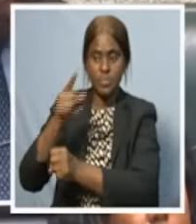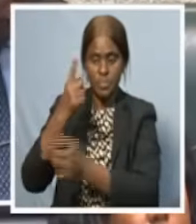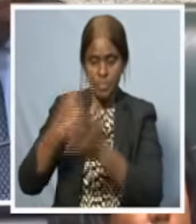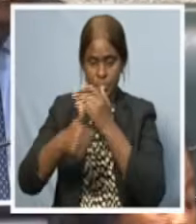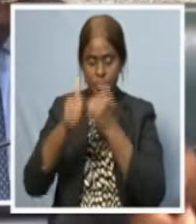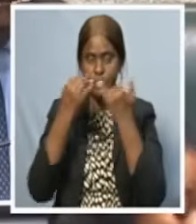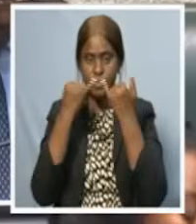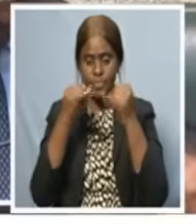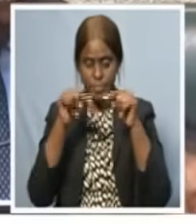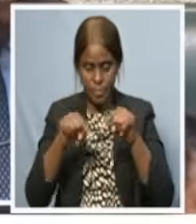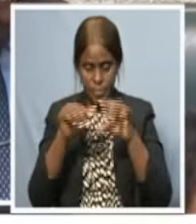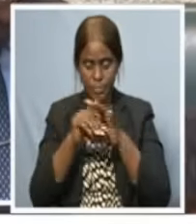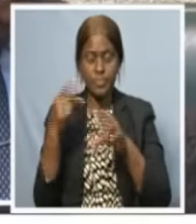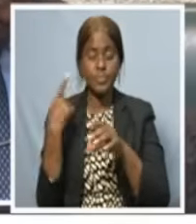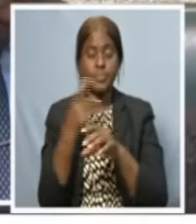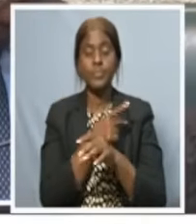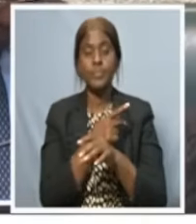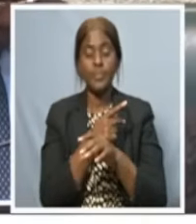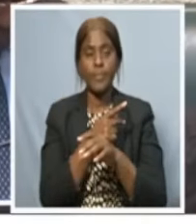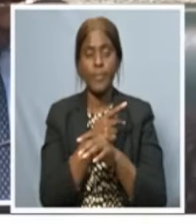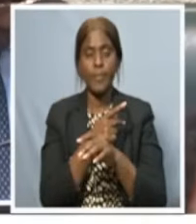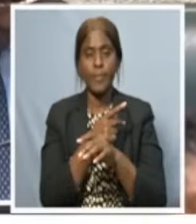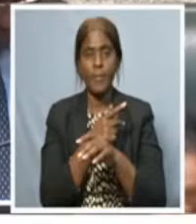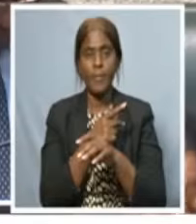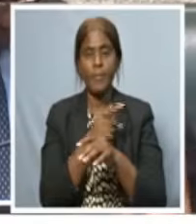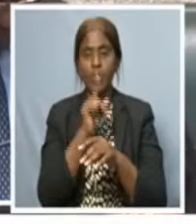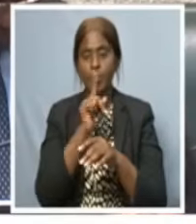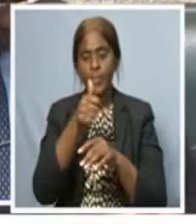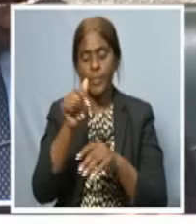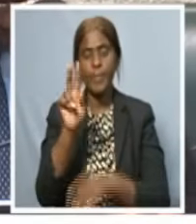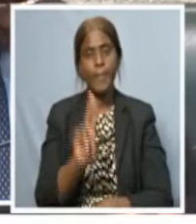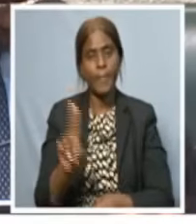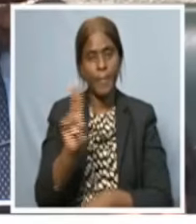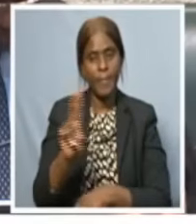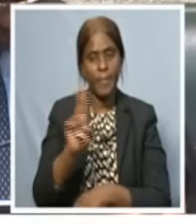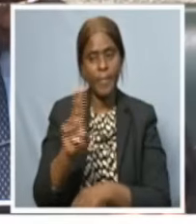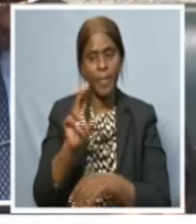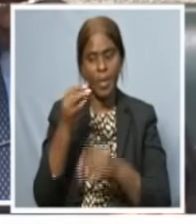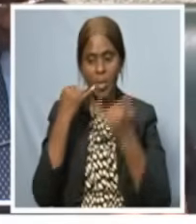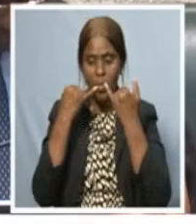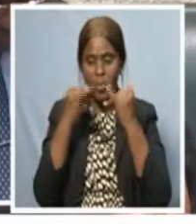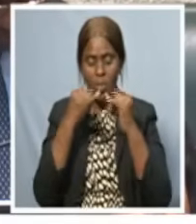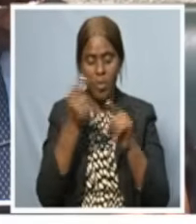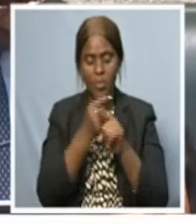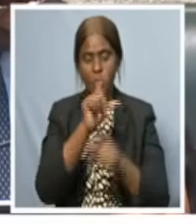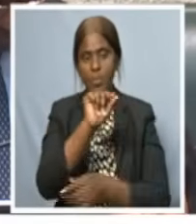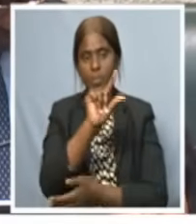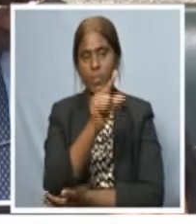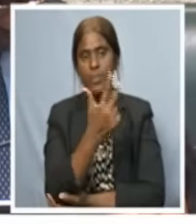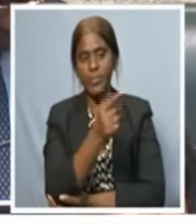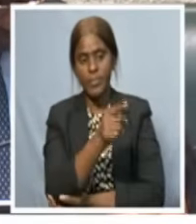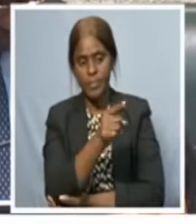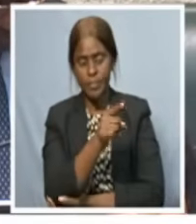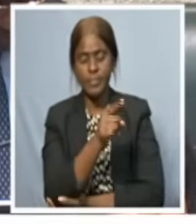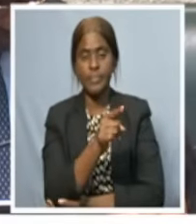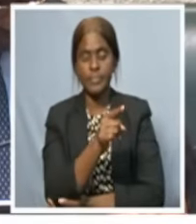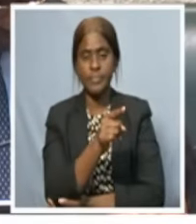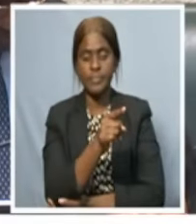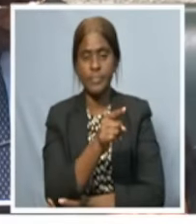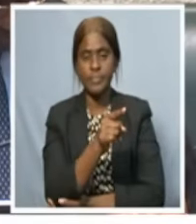that you mentioned to this House was that you are using the database for 2023.